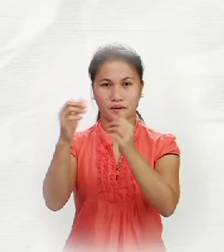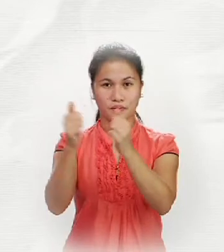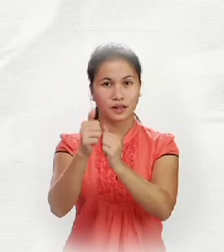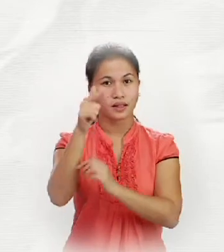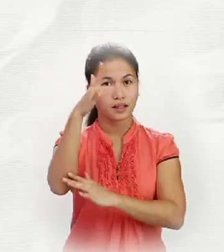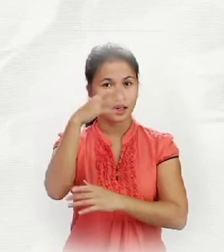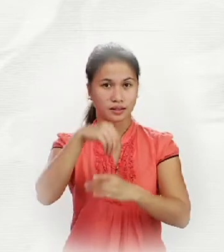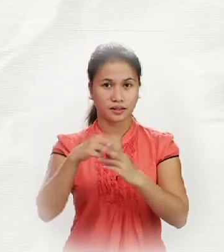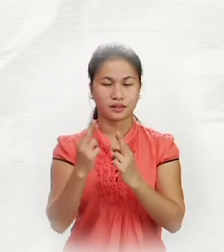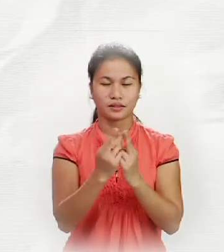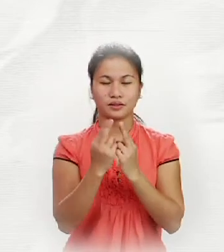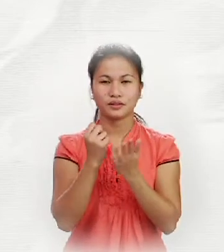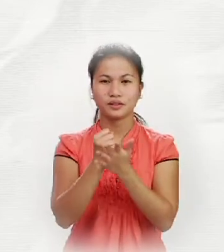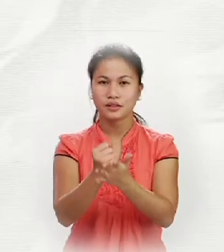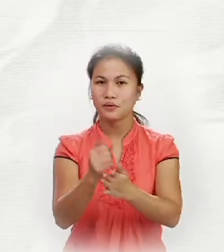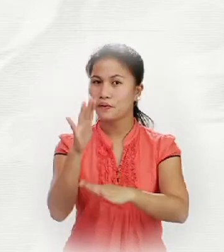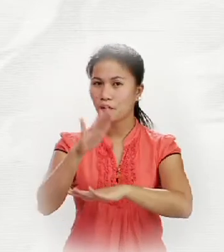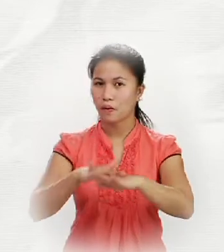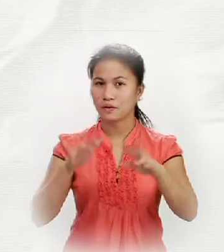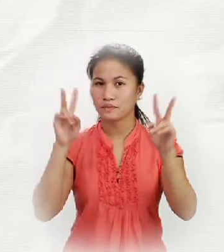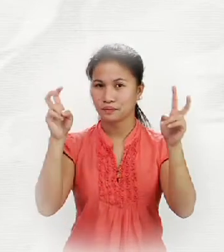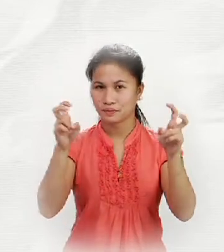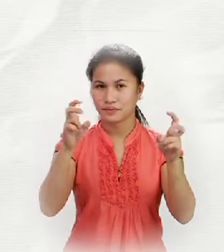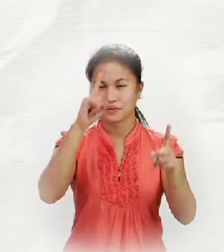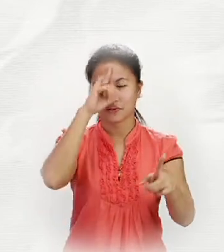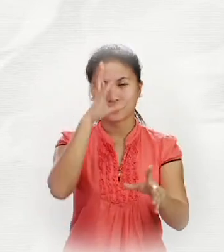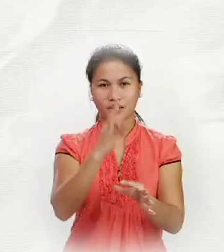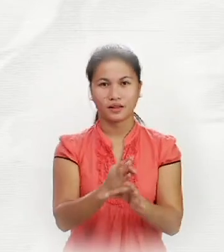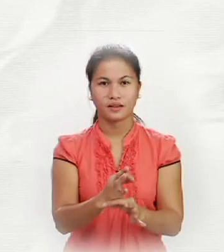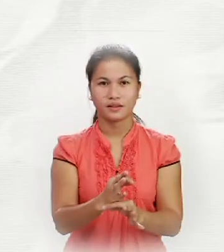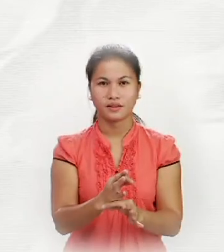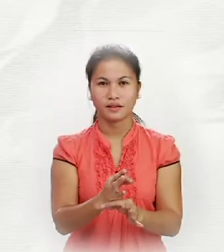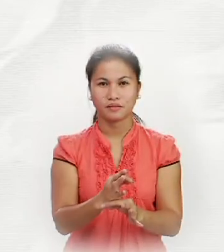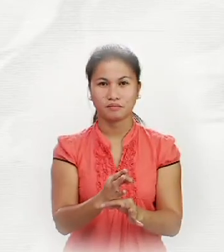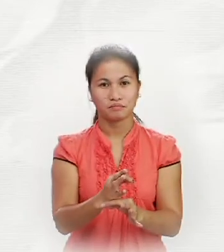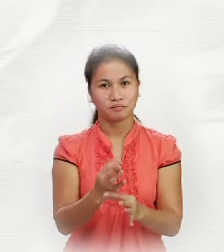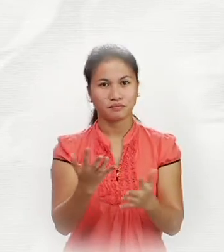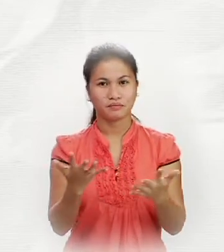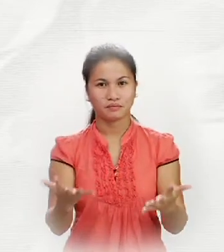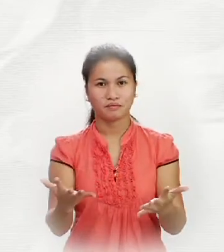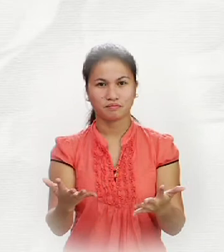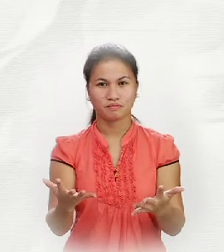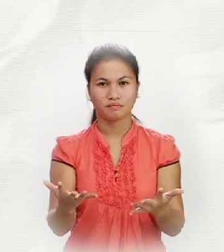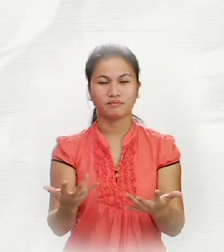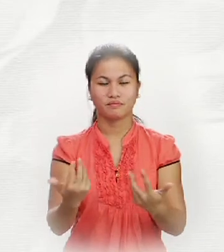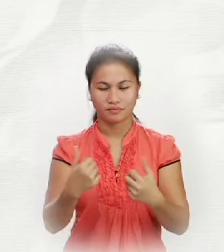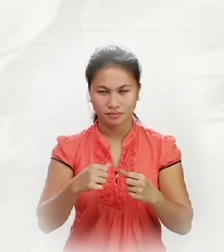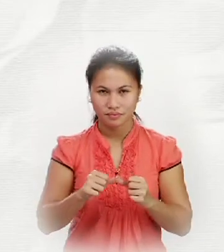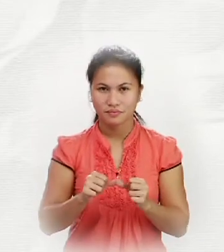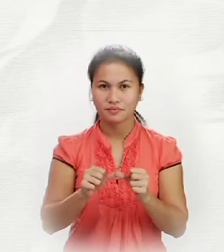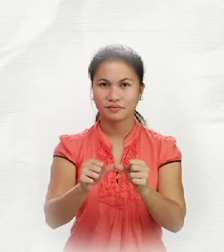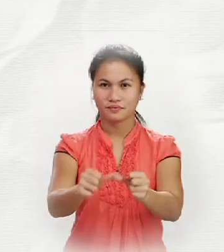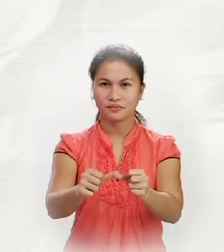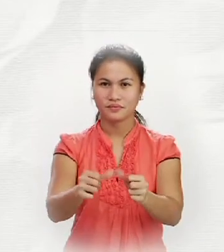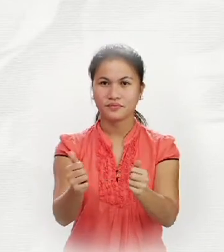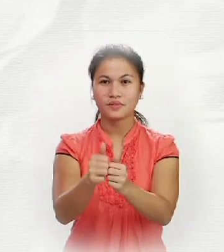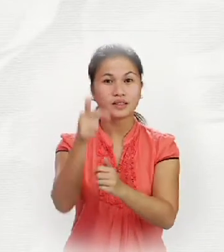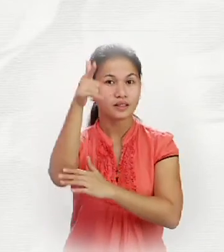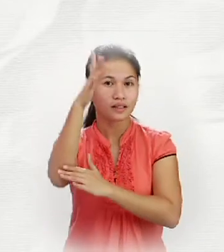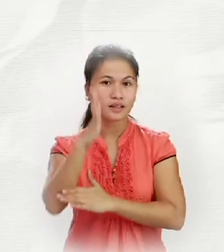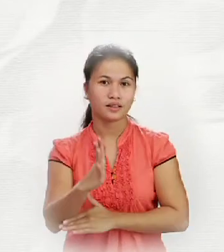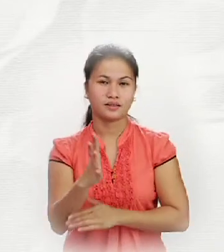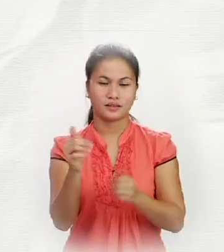in a relationship called faith. And so, they remained attentive to God in